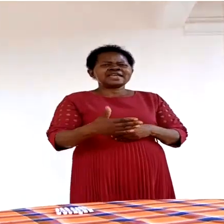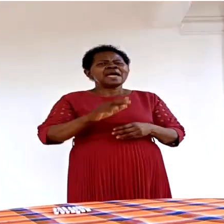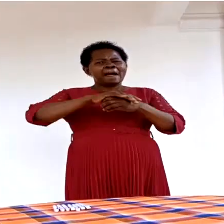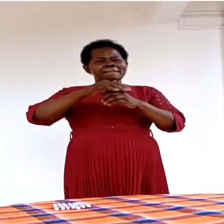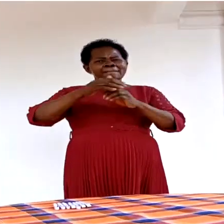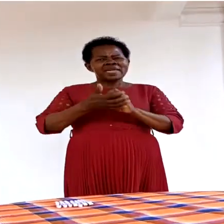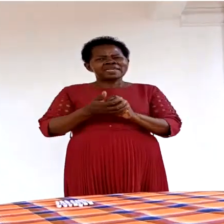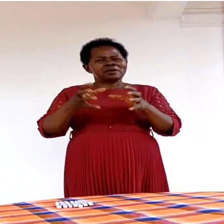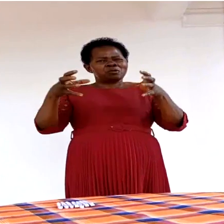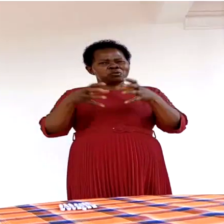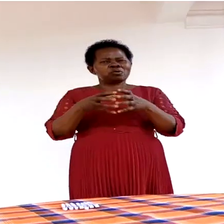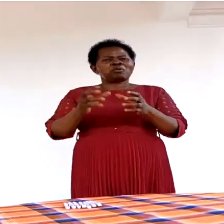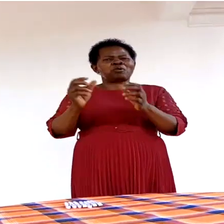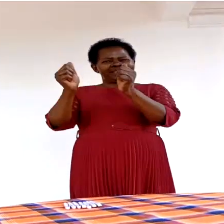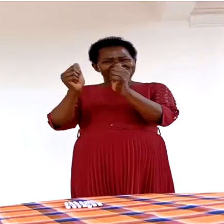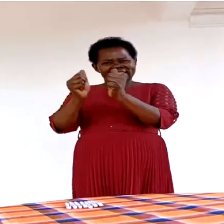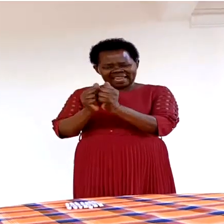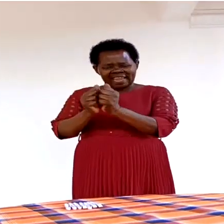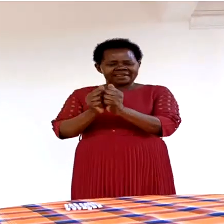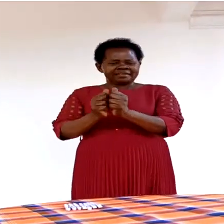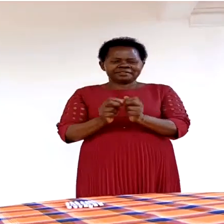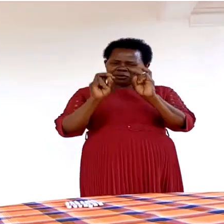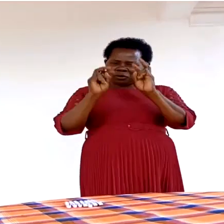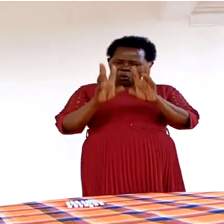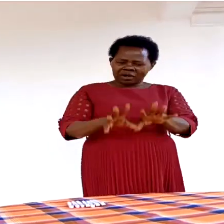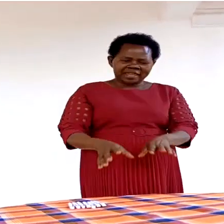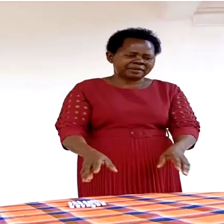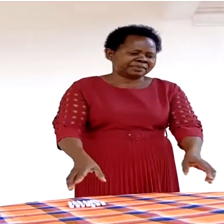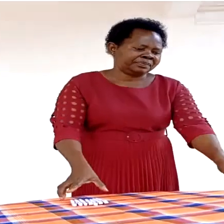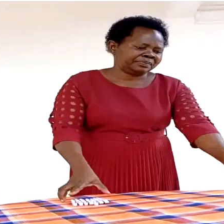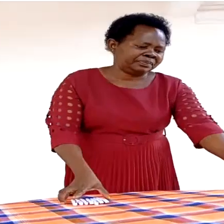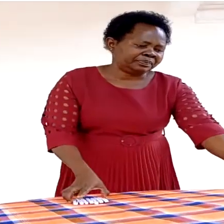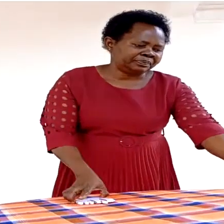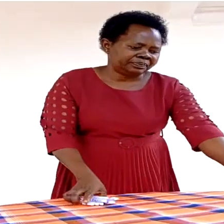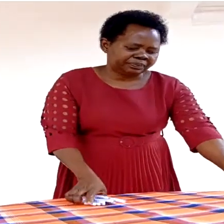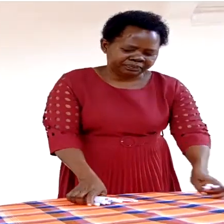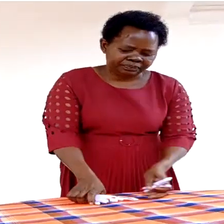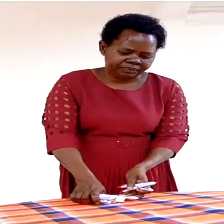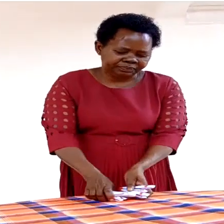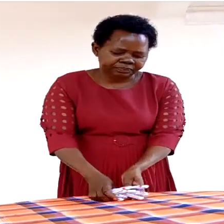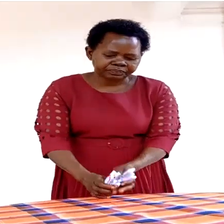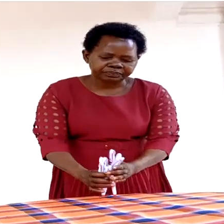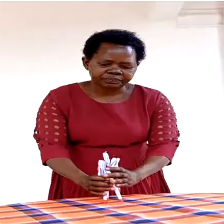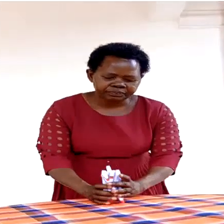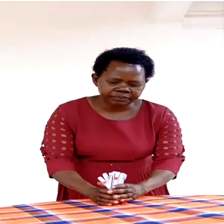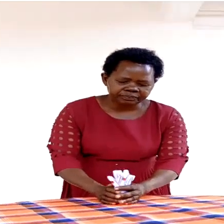next, I want to make group of 10, all right?